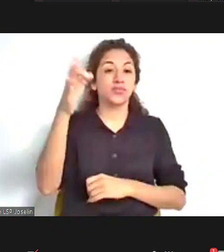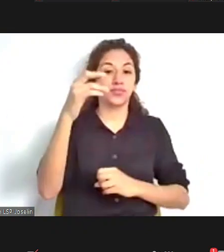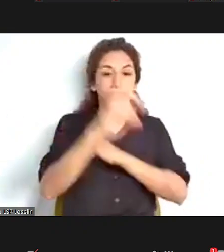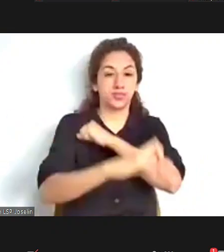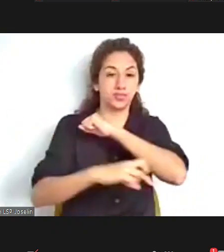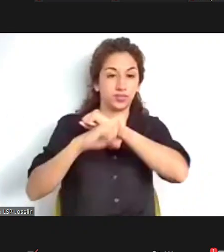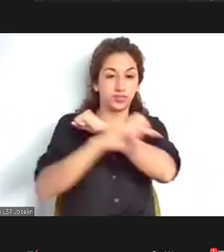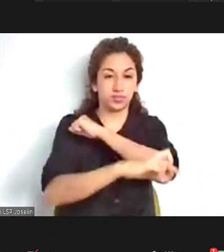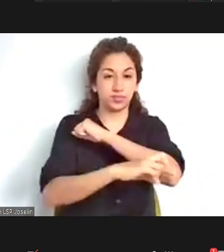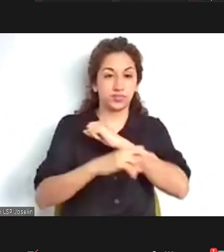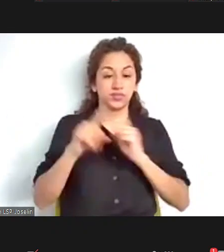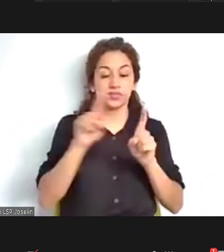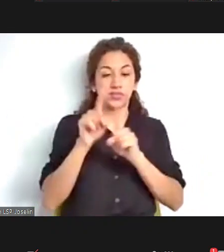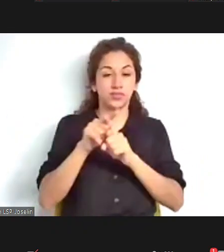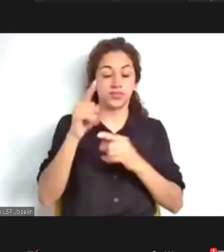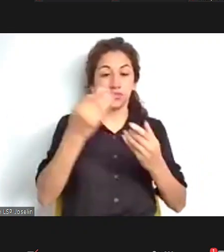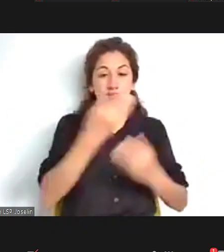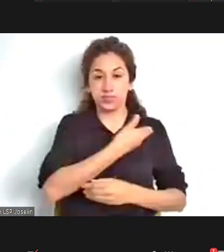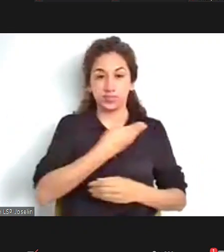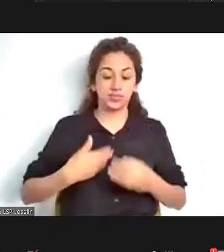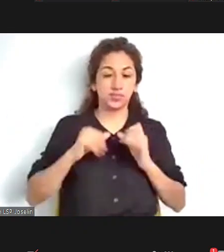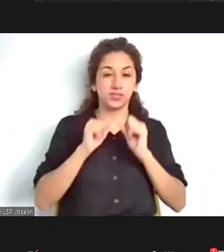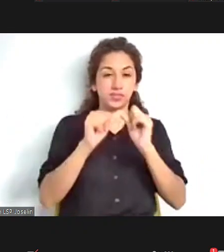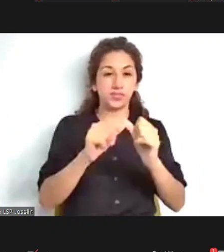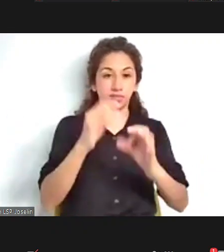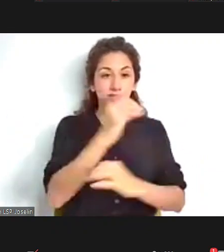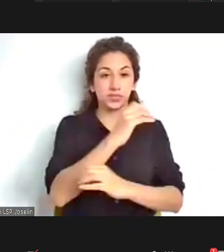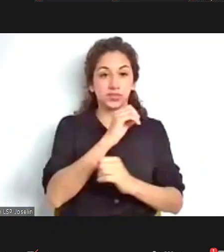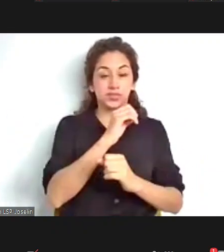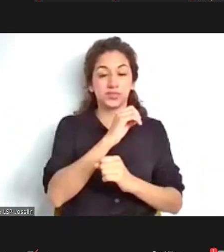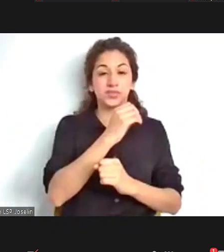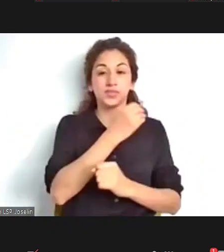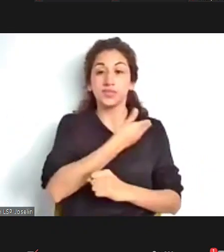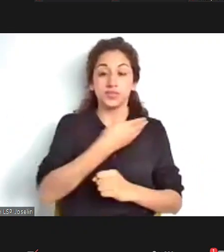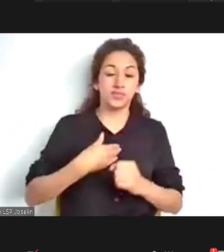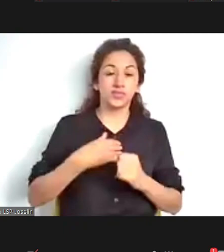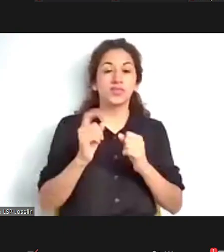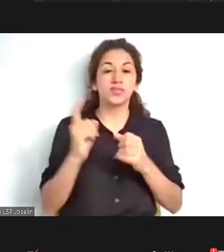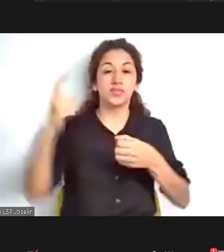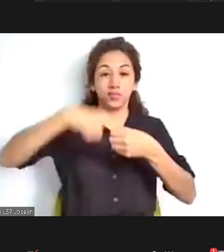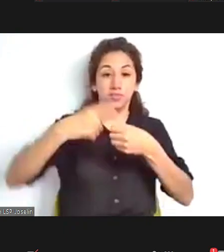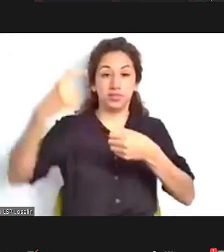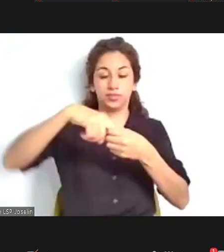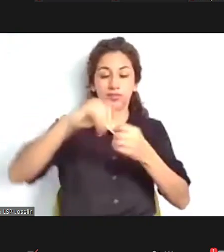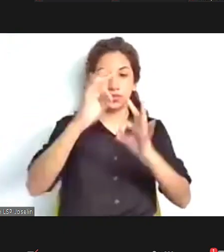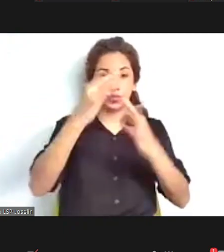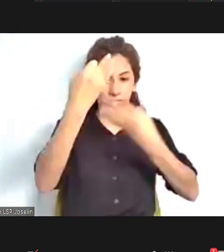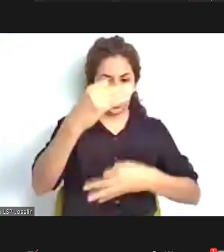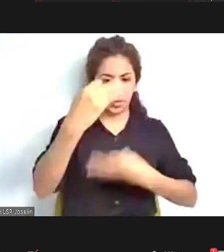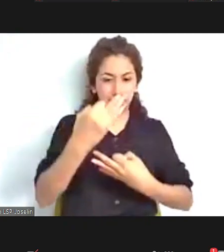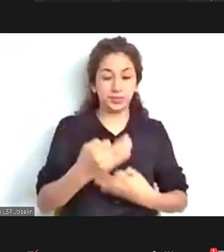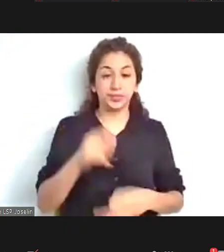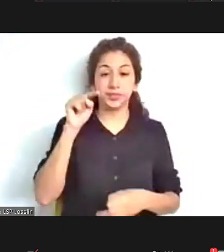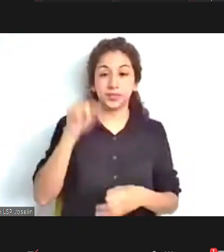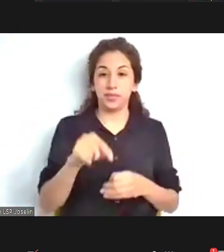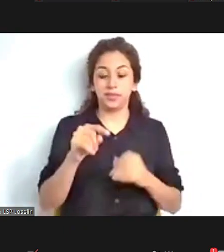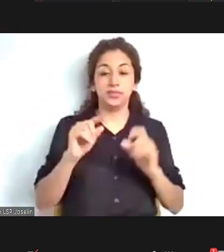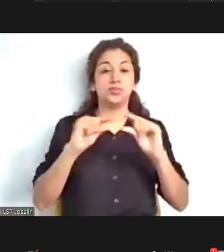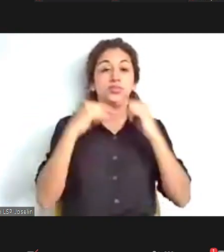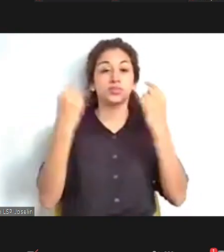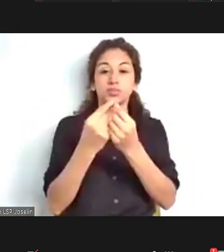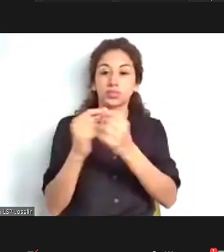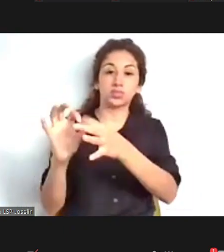country we hope that the next administration would be engaged in the participation of